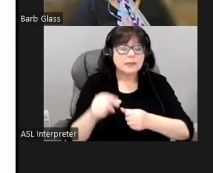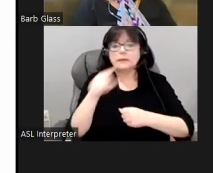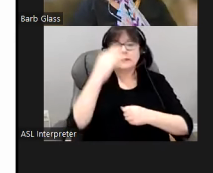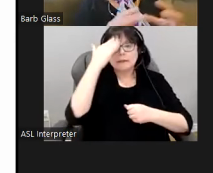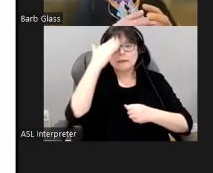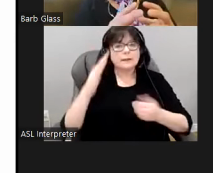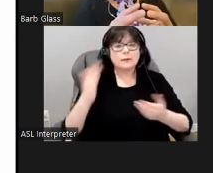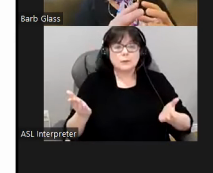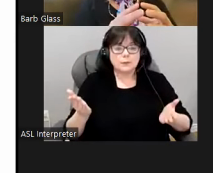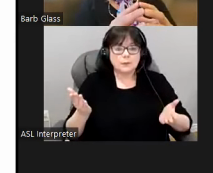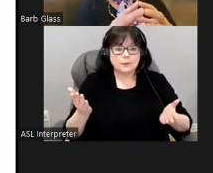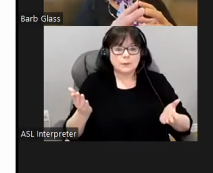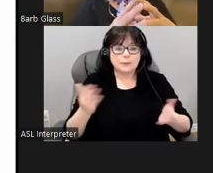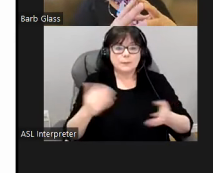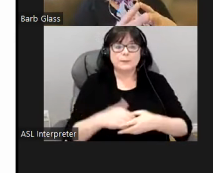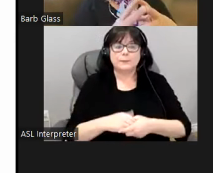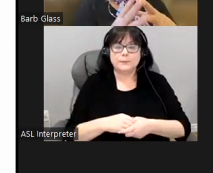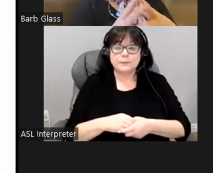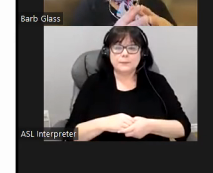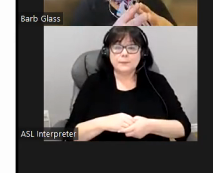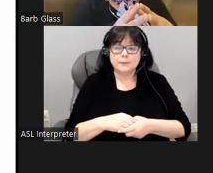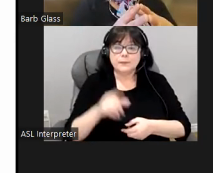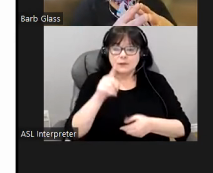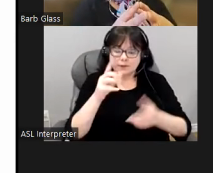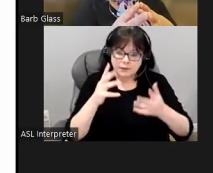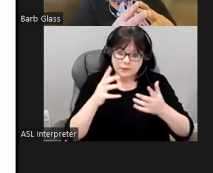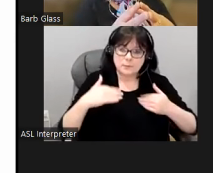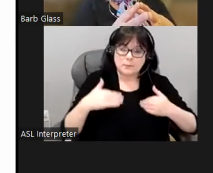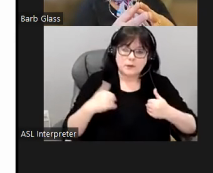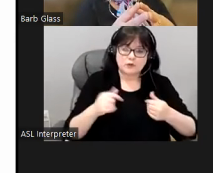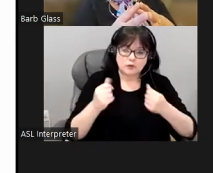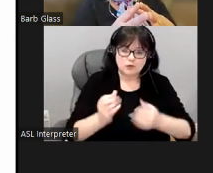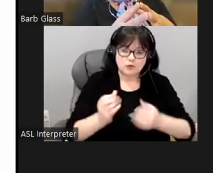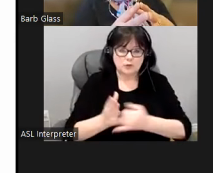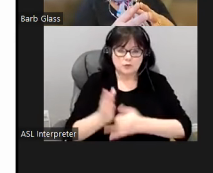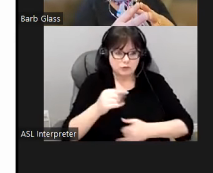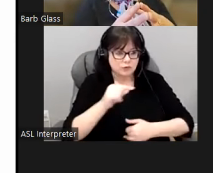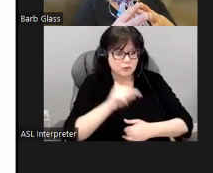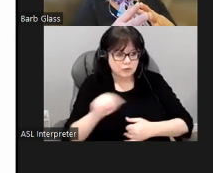work. So they're trying to get a handle on the costs, the real costs, through these projects.